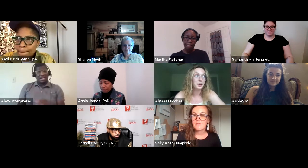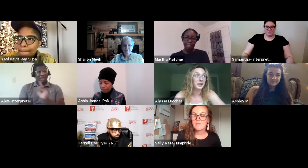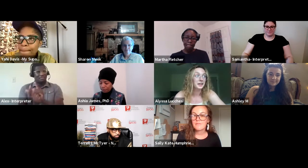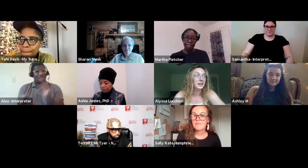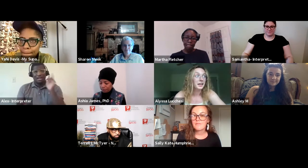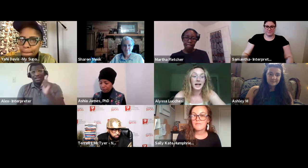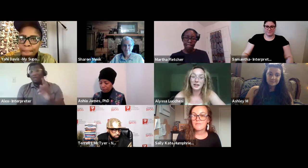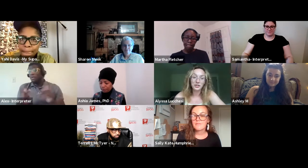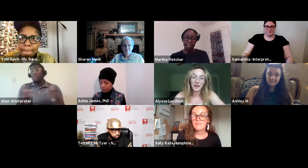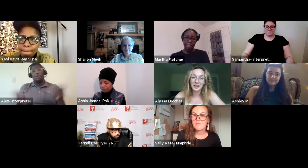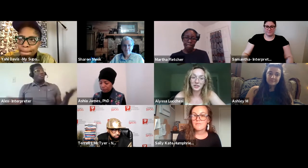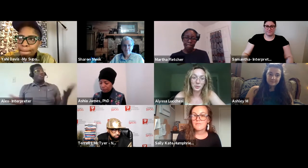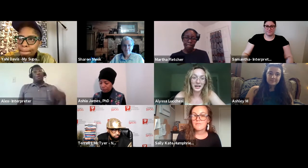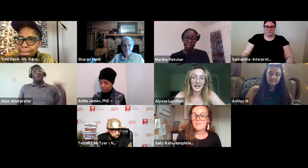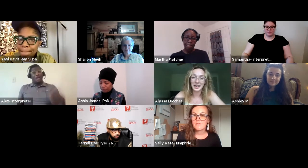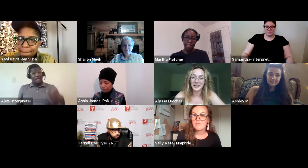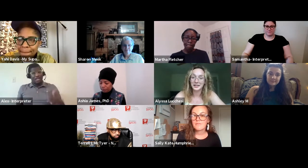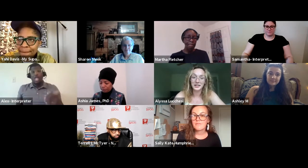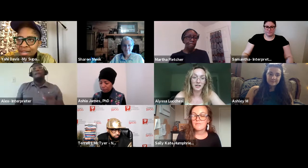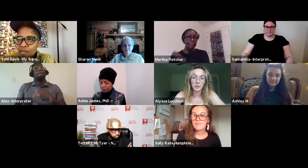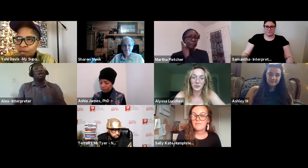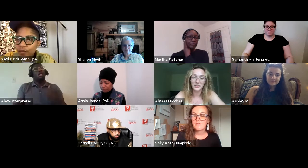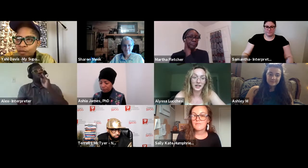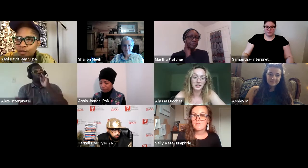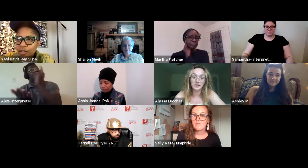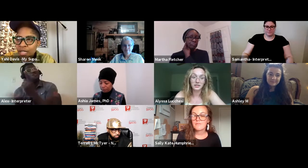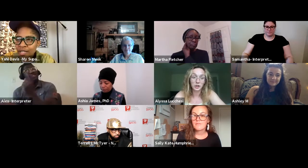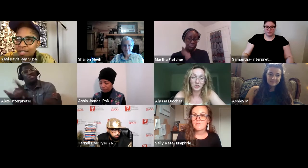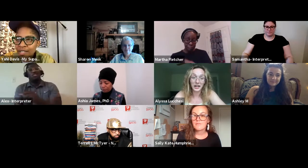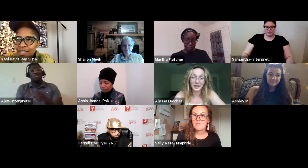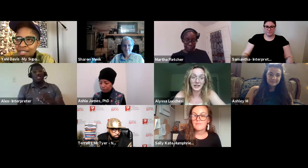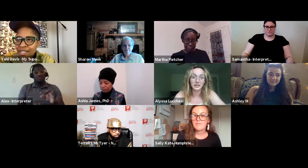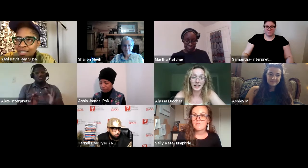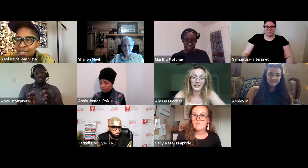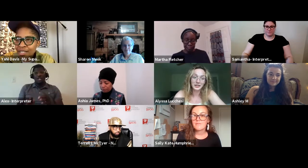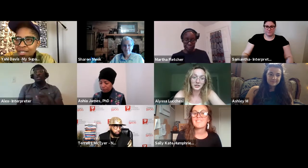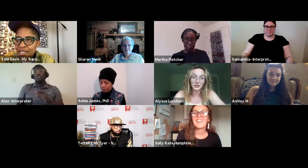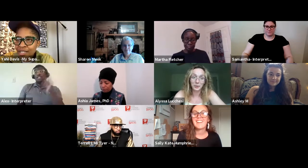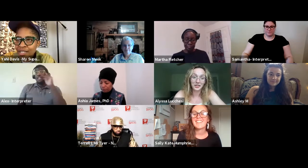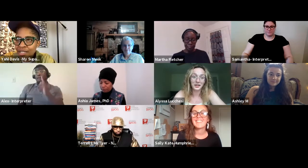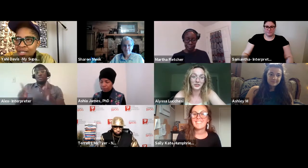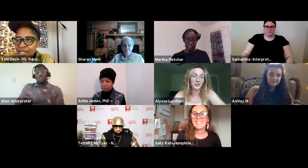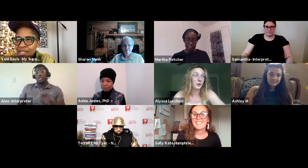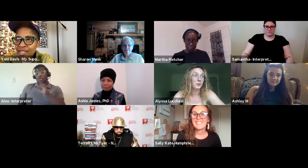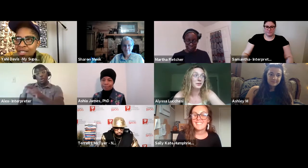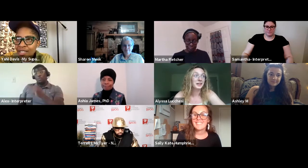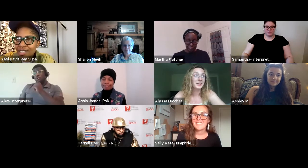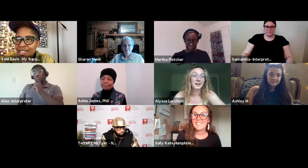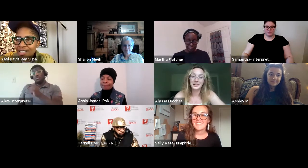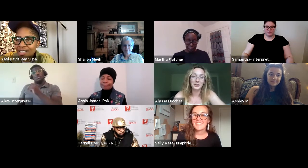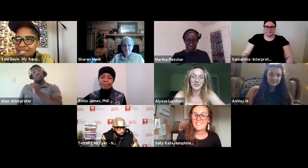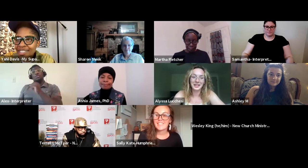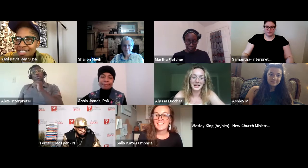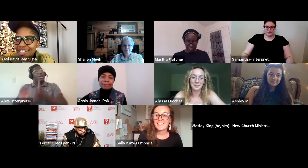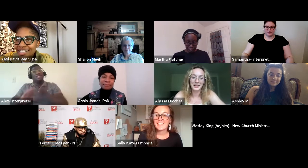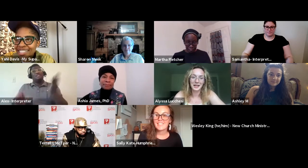game, but I just fell into it. And the deaf people said, "You're staying and you're with us." So